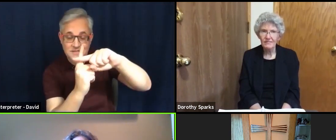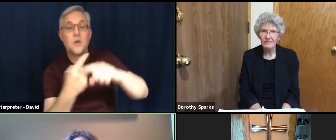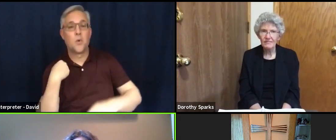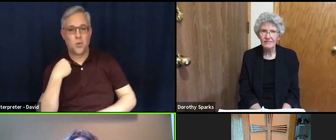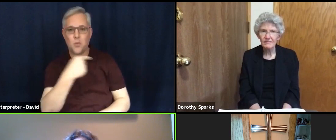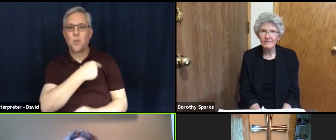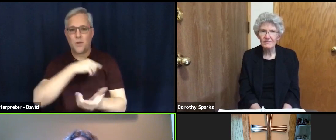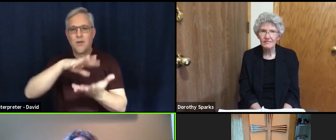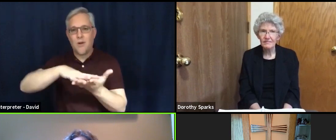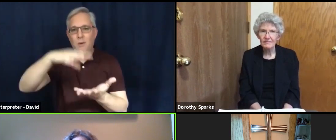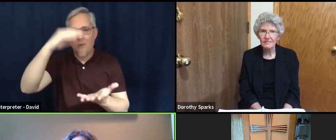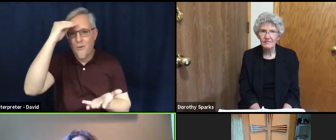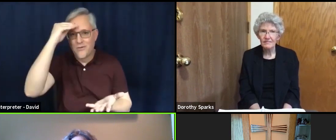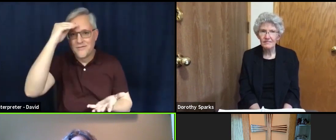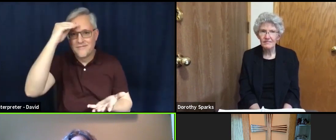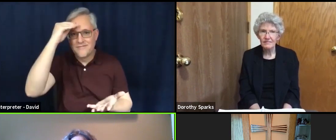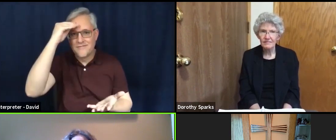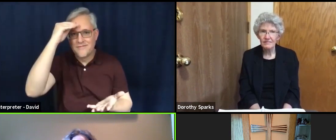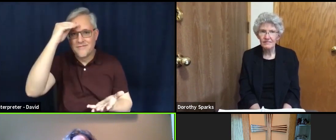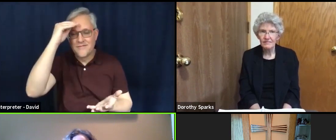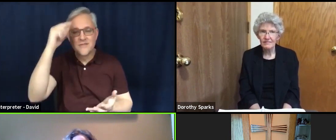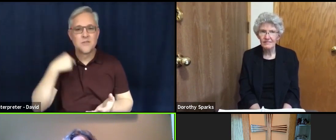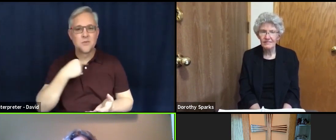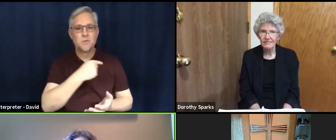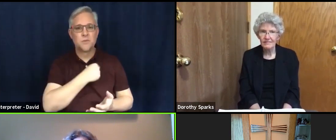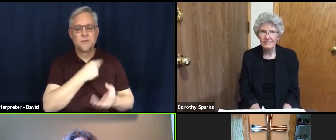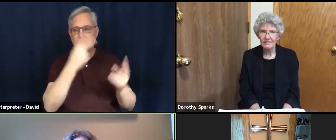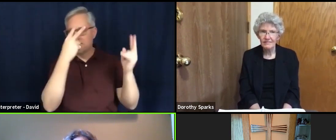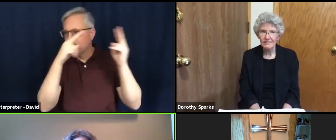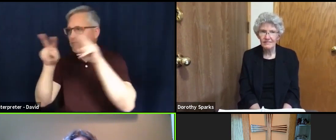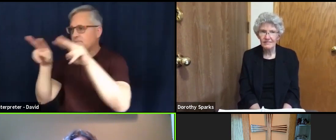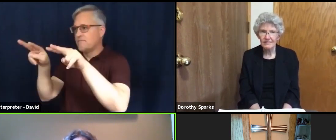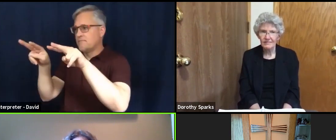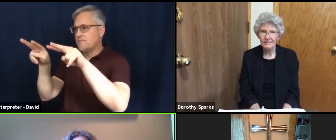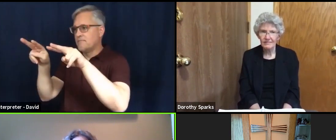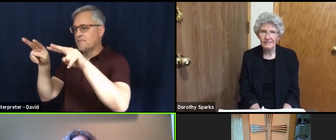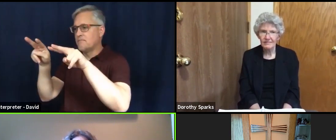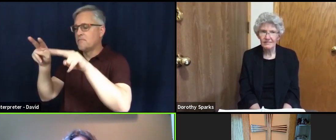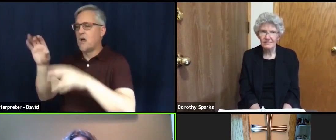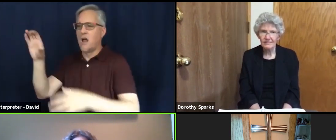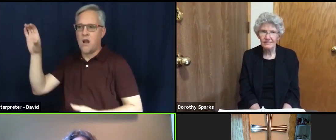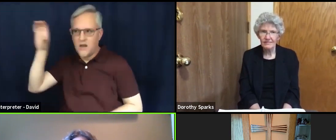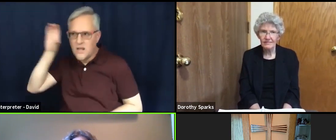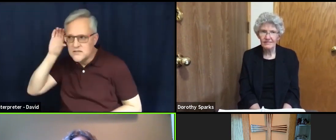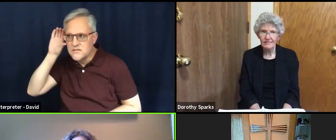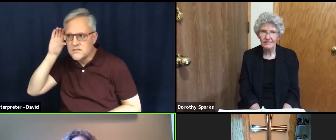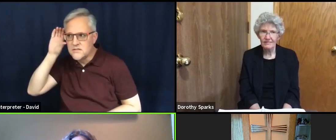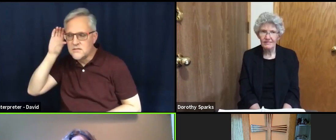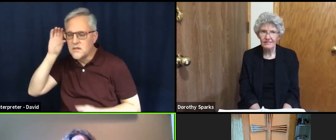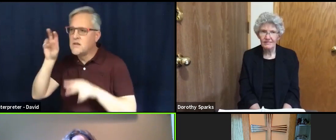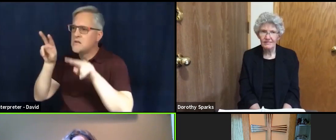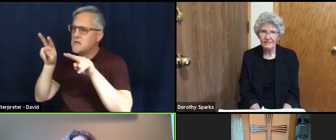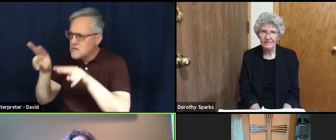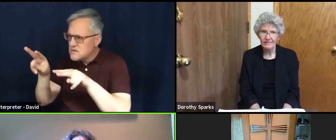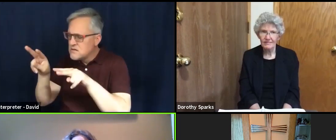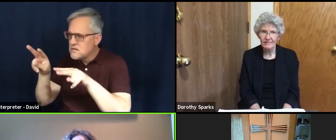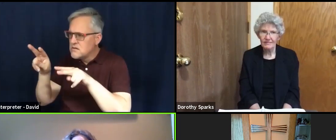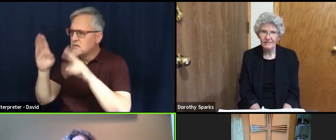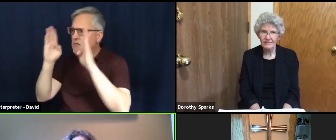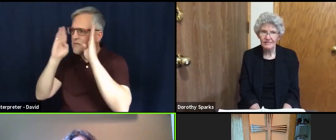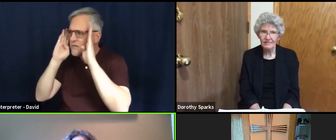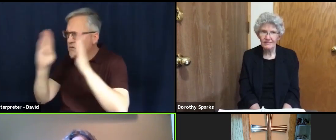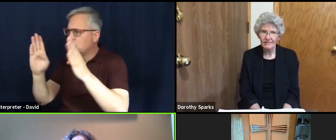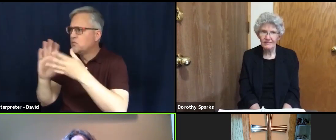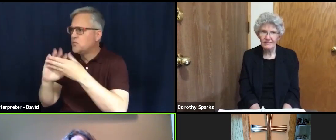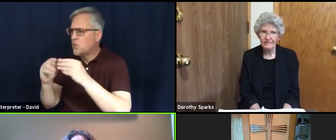We can listen, and we can believe the stories and experiences that our Black